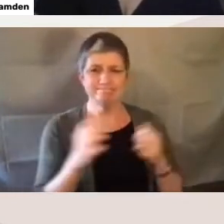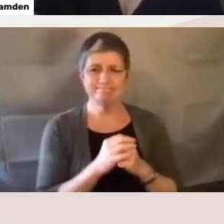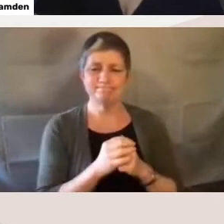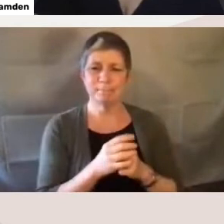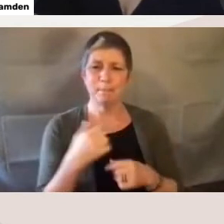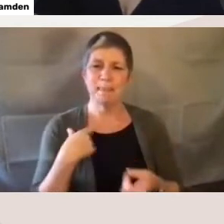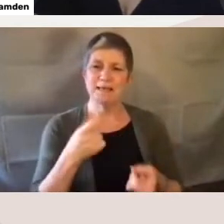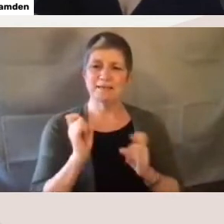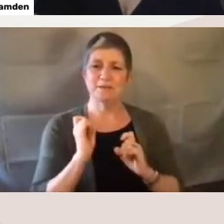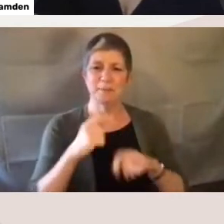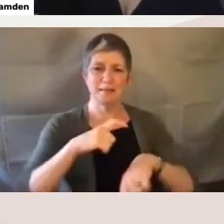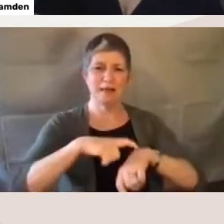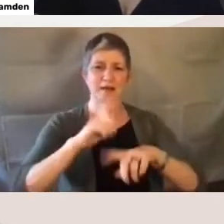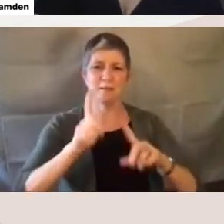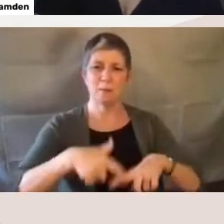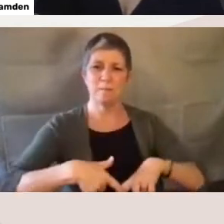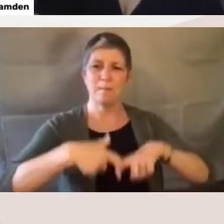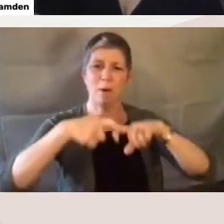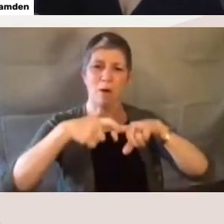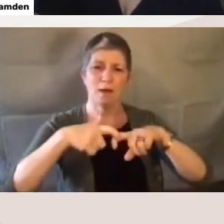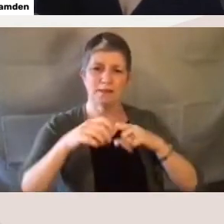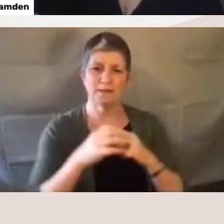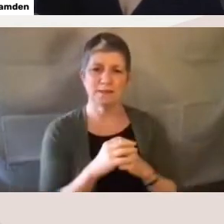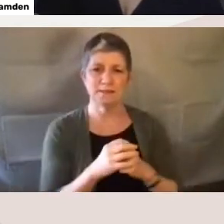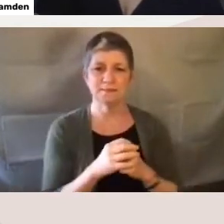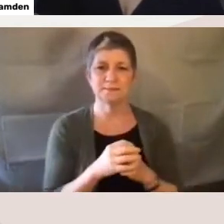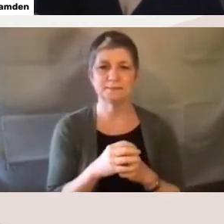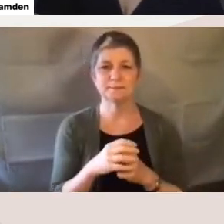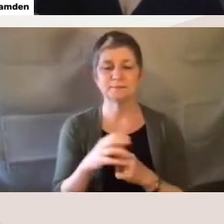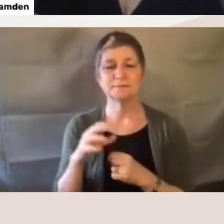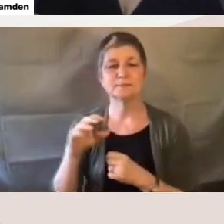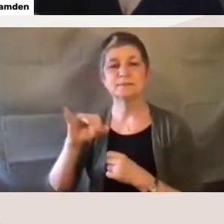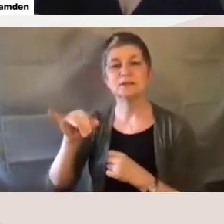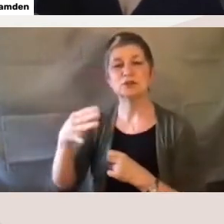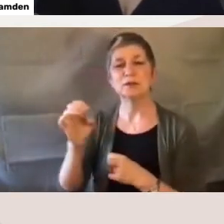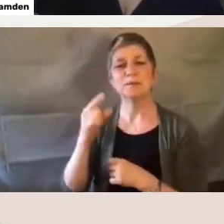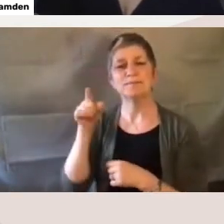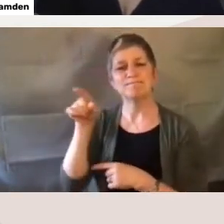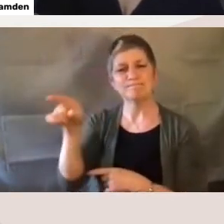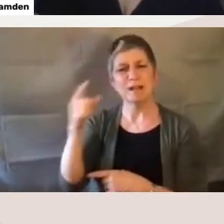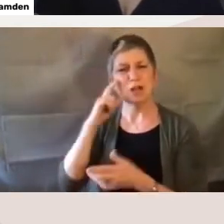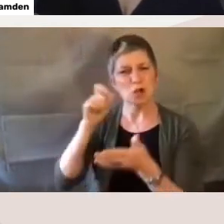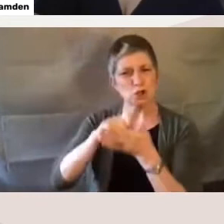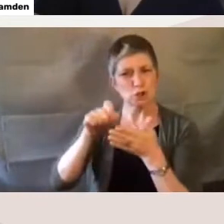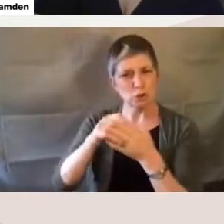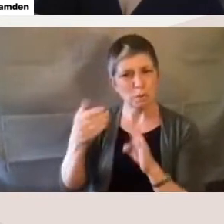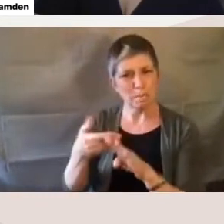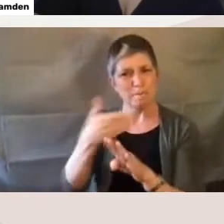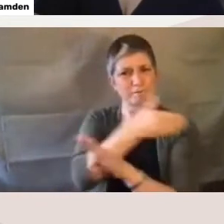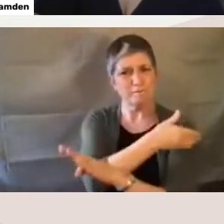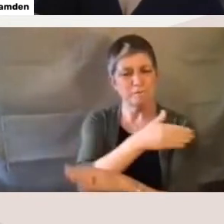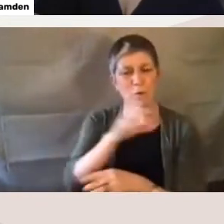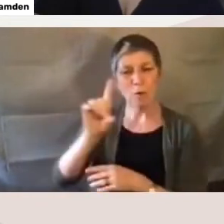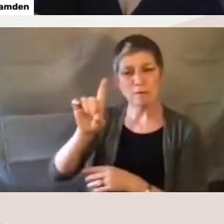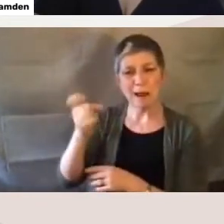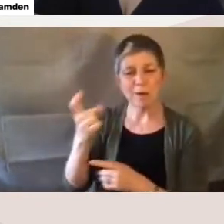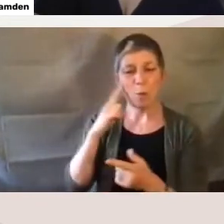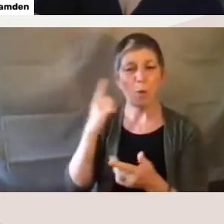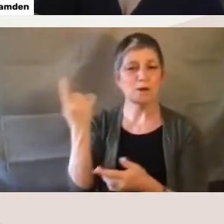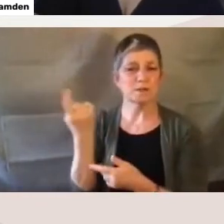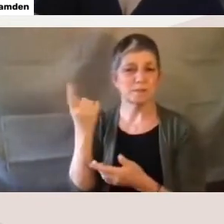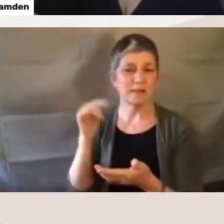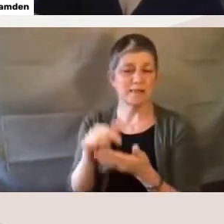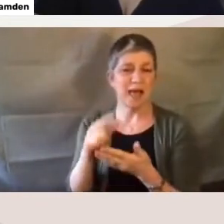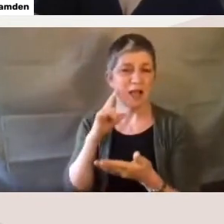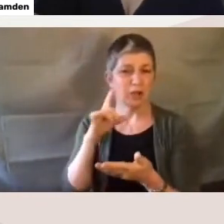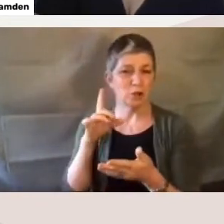pause. Mhm. So, Anne, were you someone who journaled before your diagnosis, or was that something that